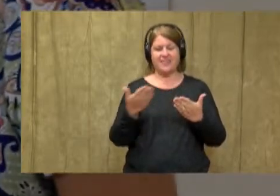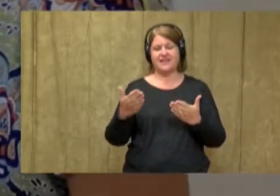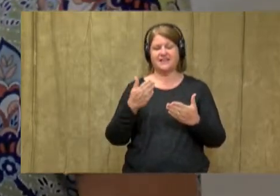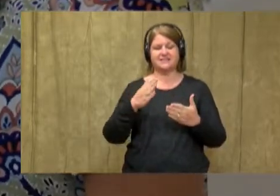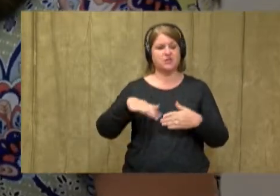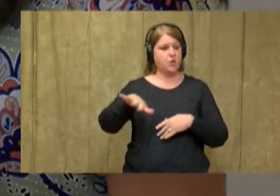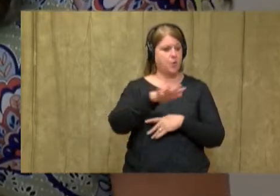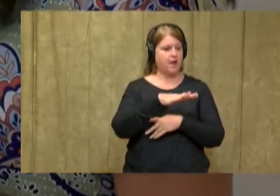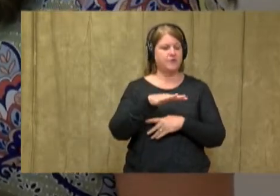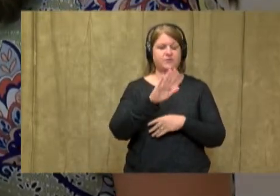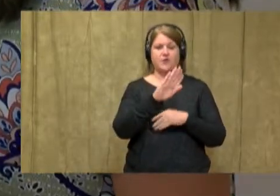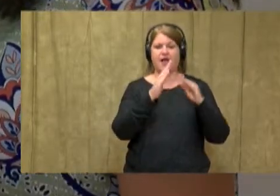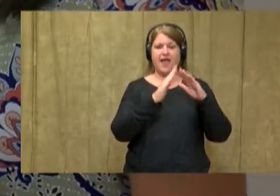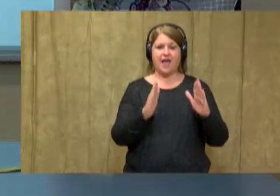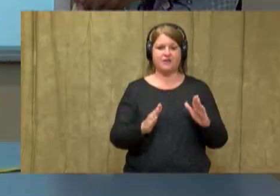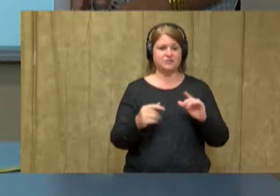measurement.